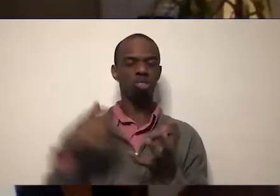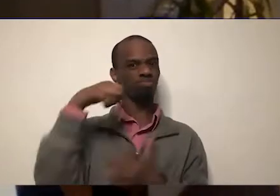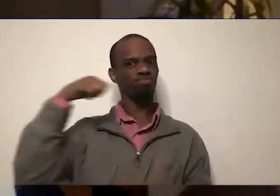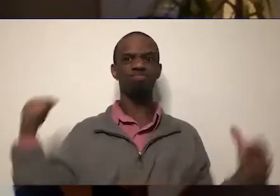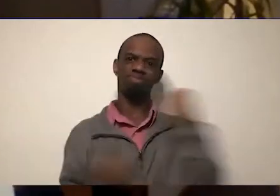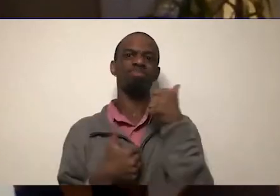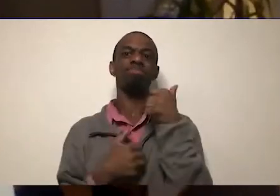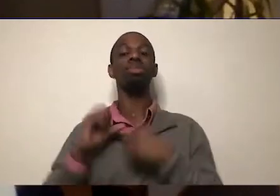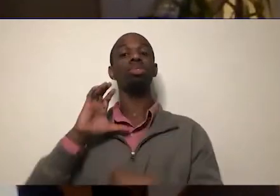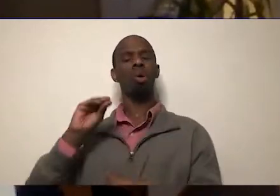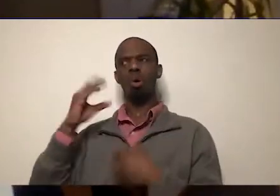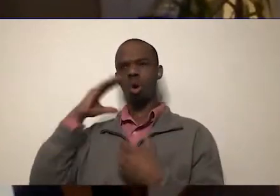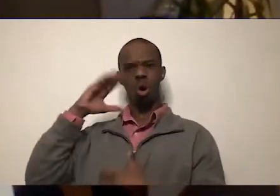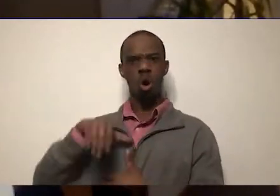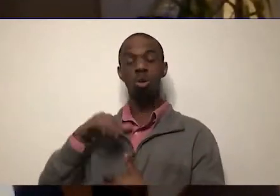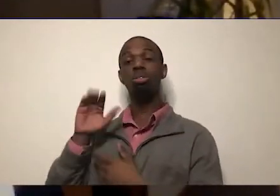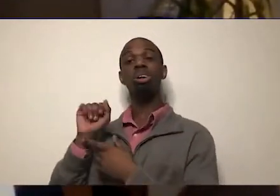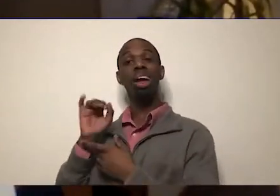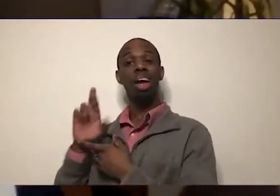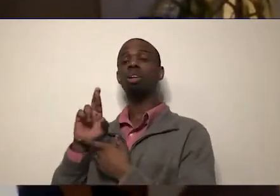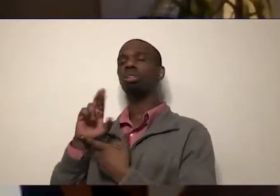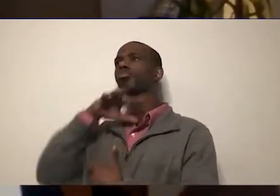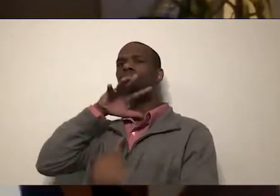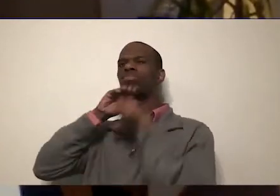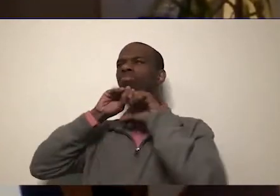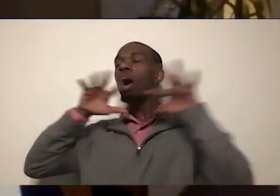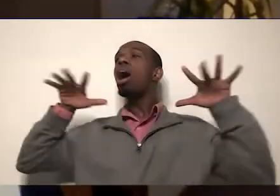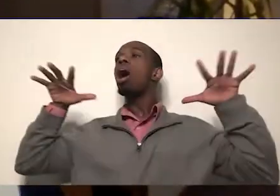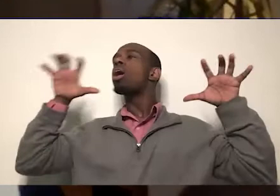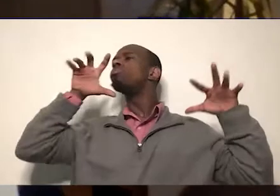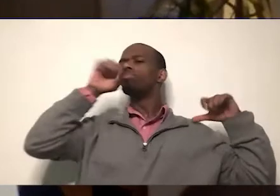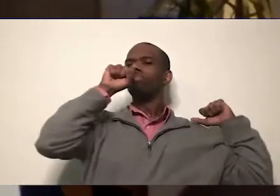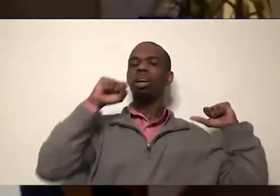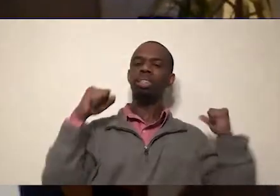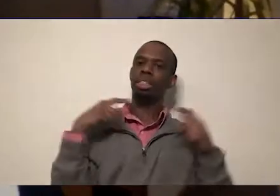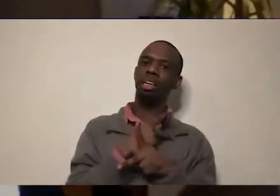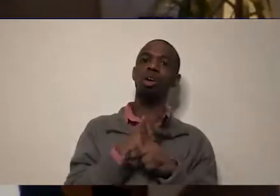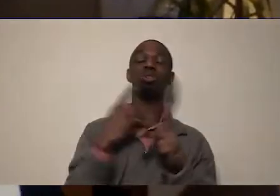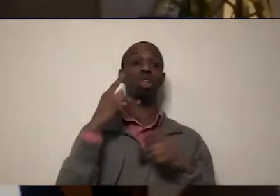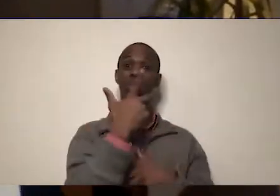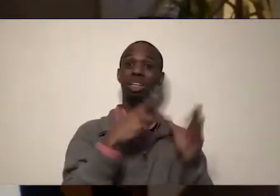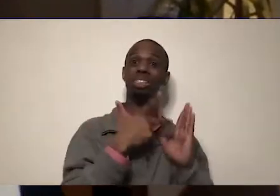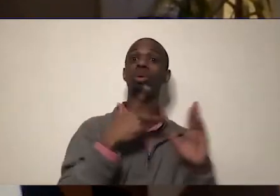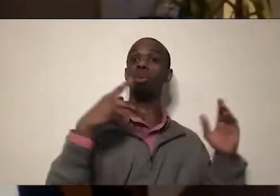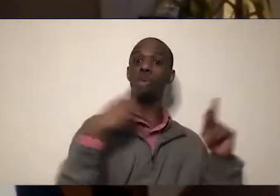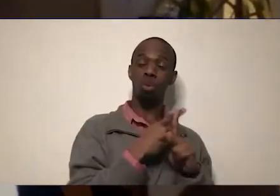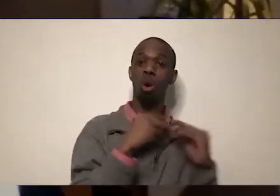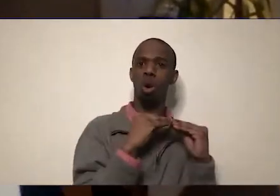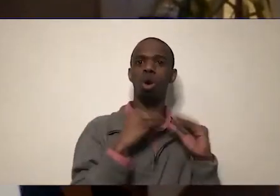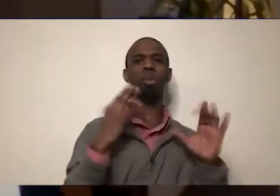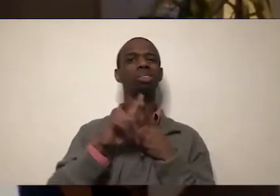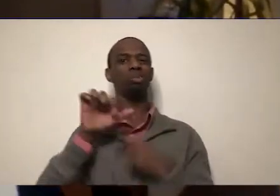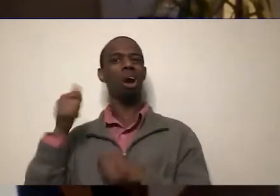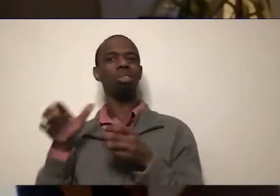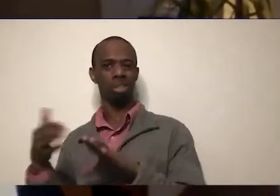are invisible, accepted, and questioned. And we must fight the climate crisis with the same urgency